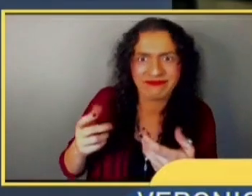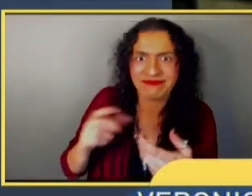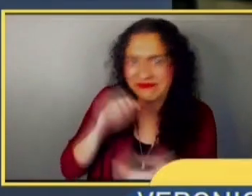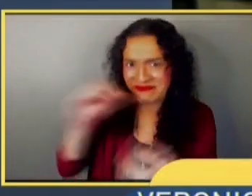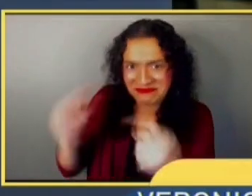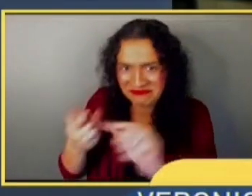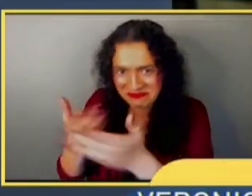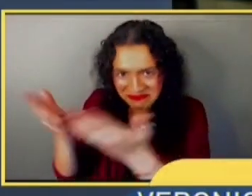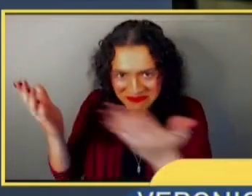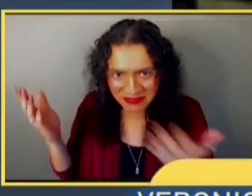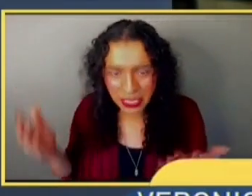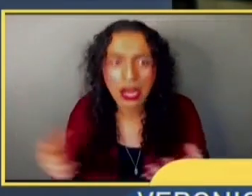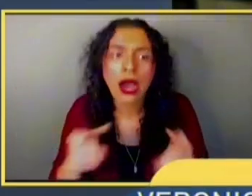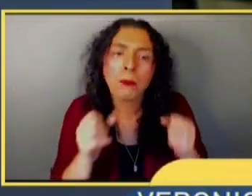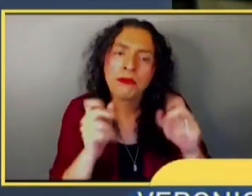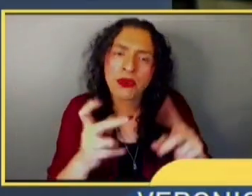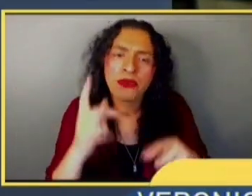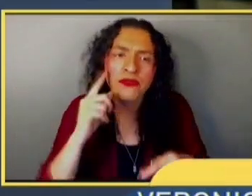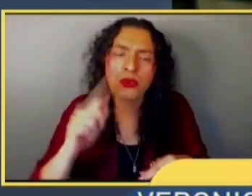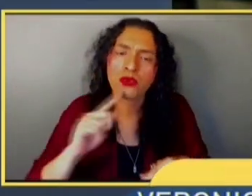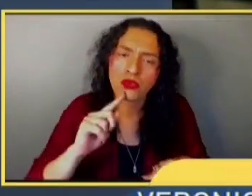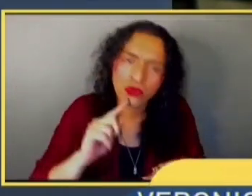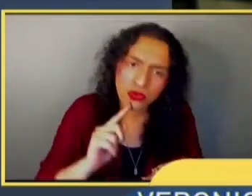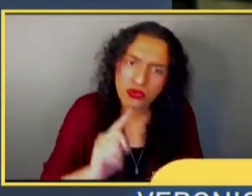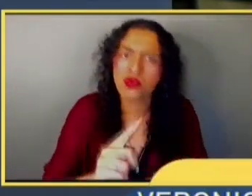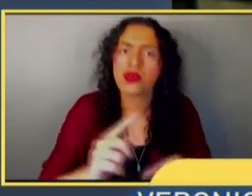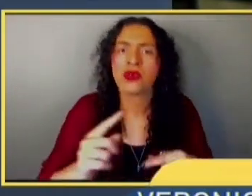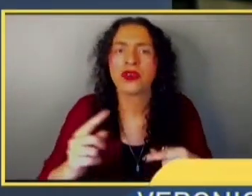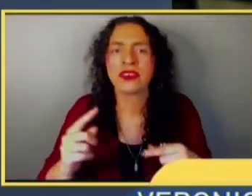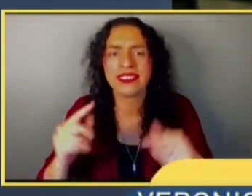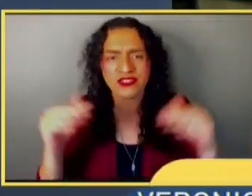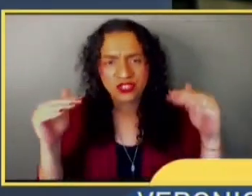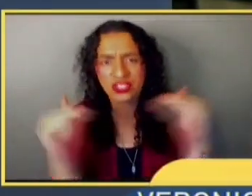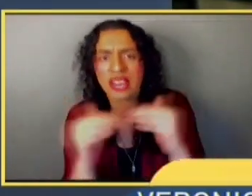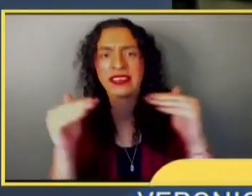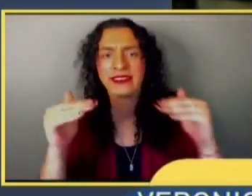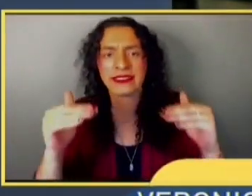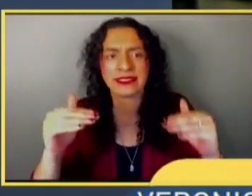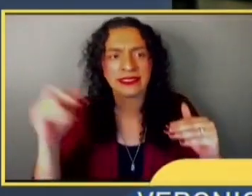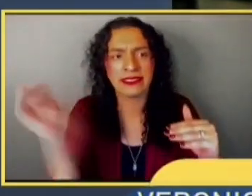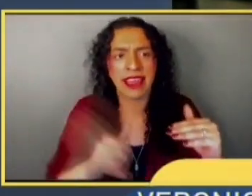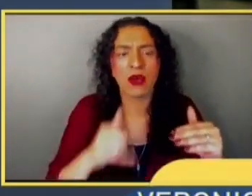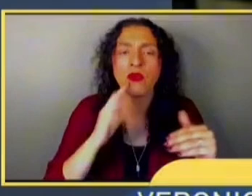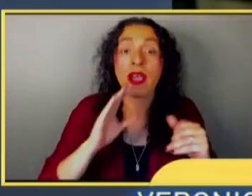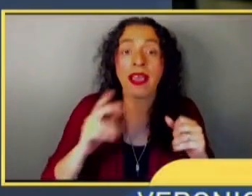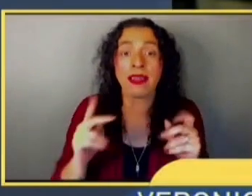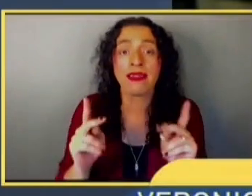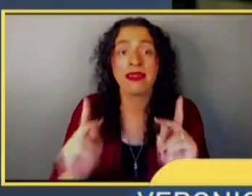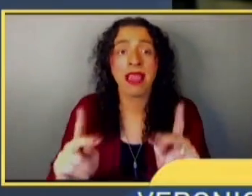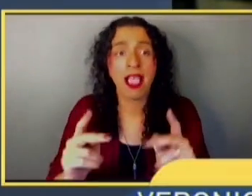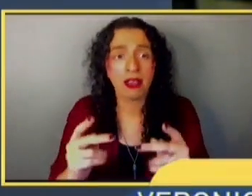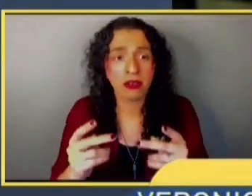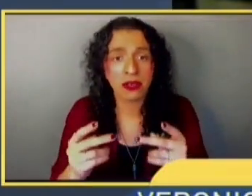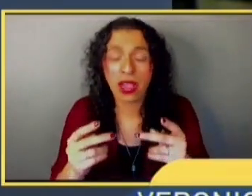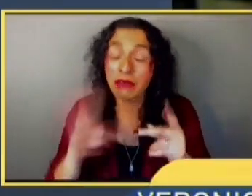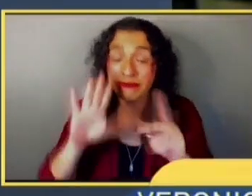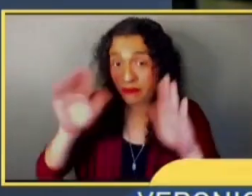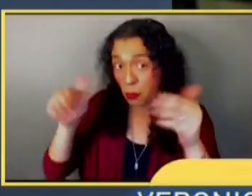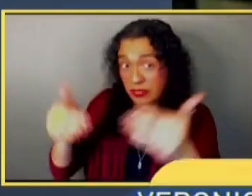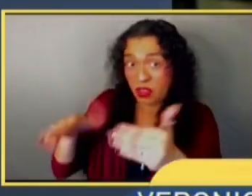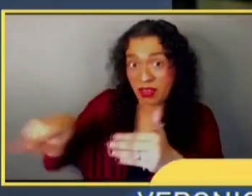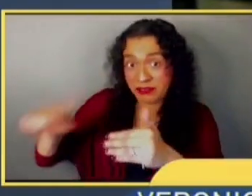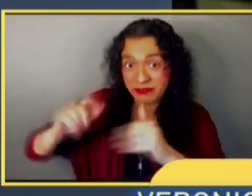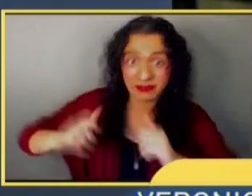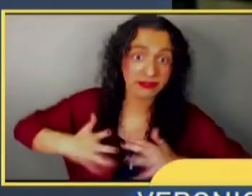opportunity here to engage in true restorative justice. True restorative justice, which would allow and be victim-centered and allow the victims